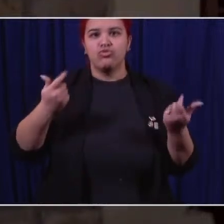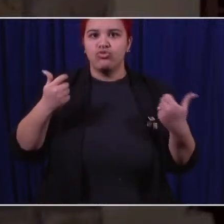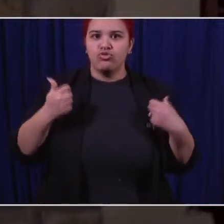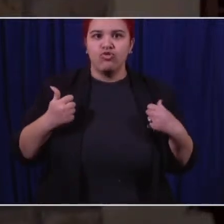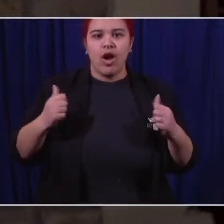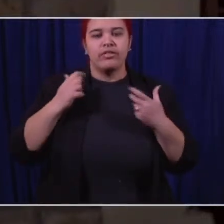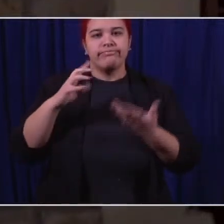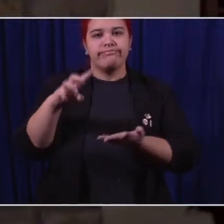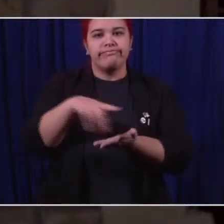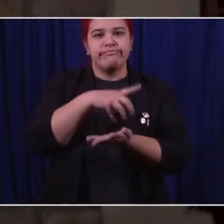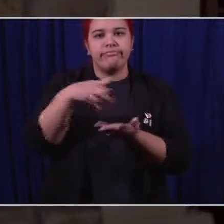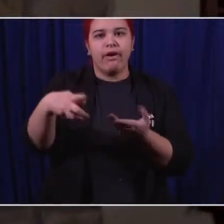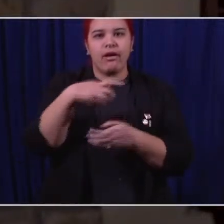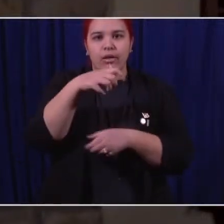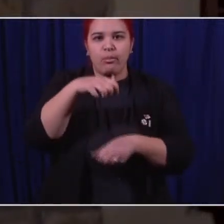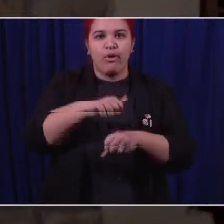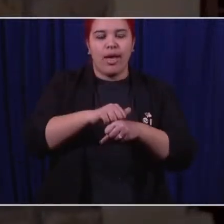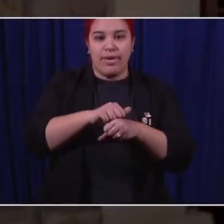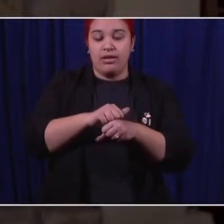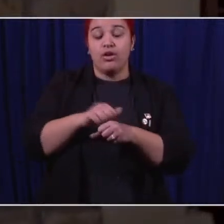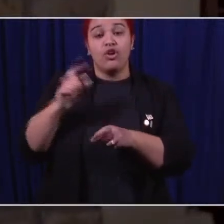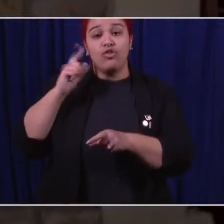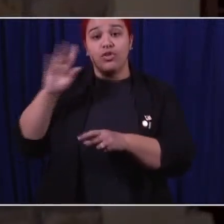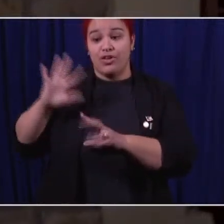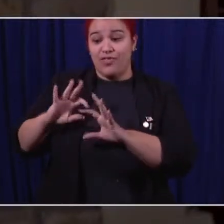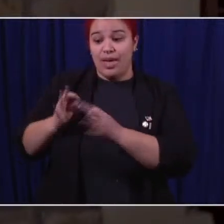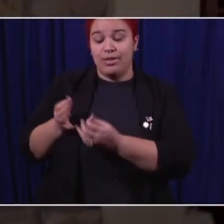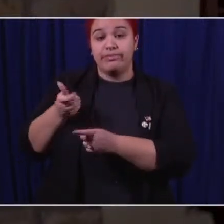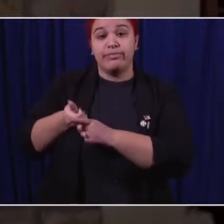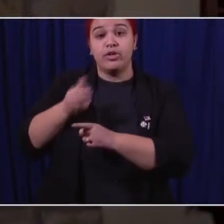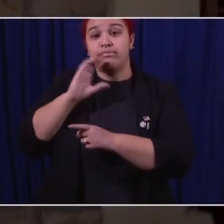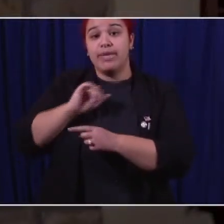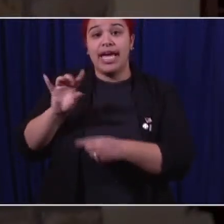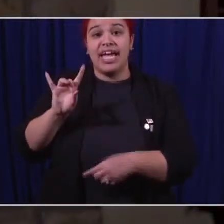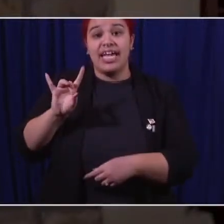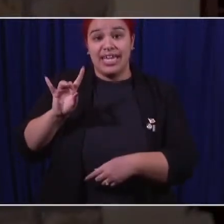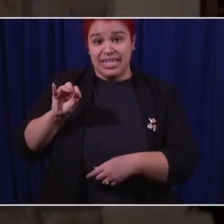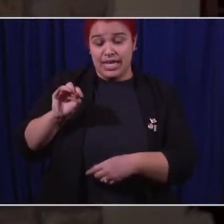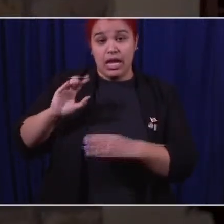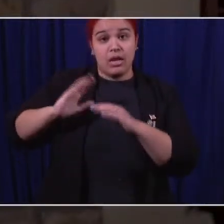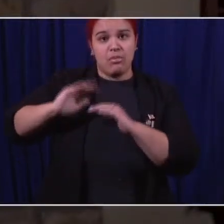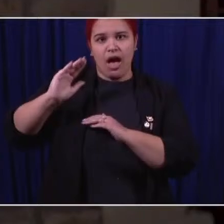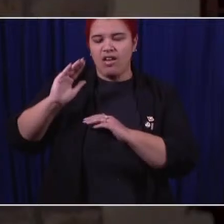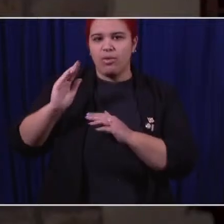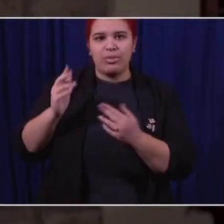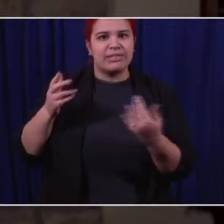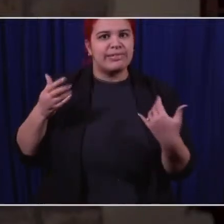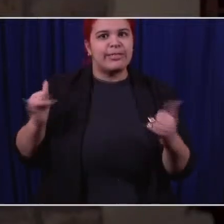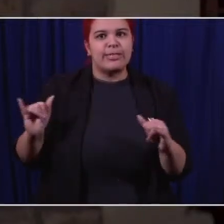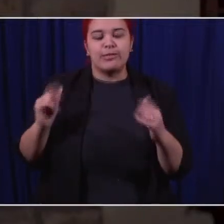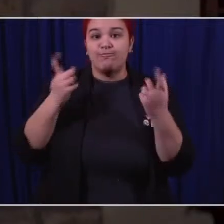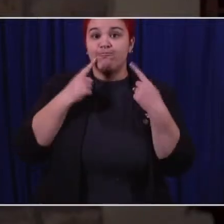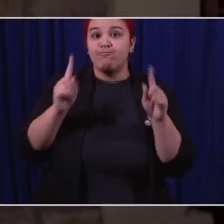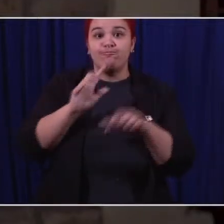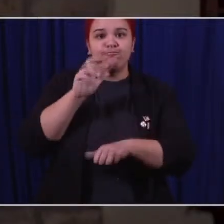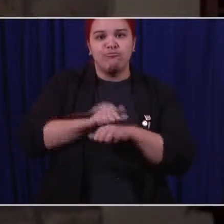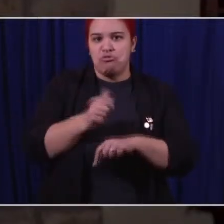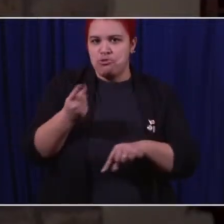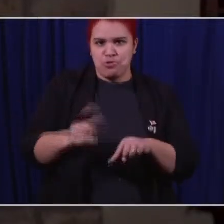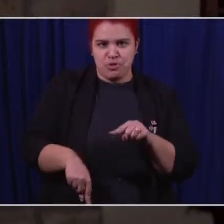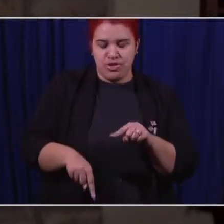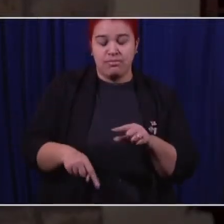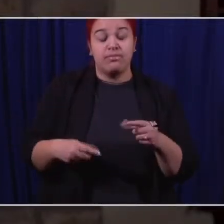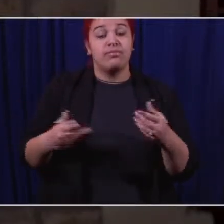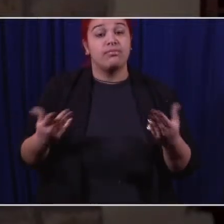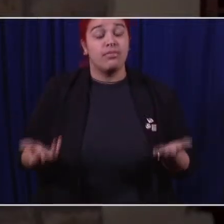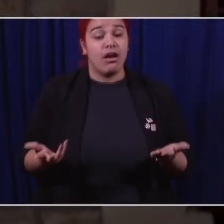family members who are 80 and above, but still can't get them. And the bottom line is there are a lot of at-risk seniors who